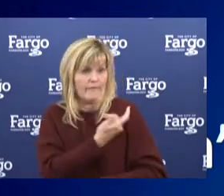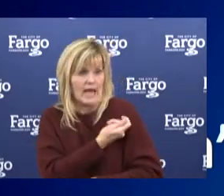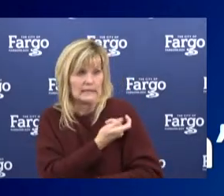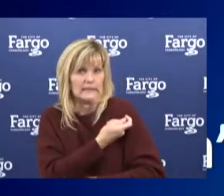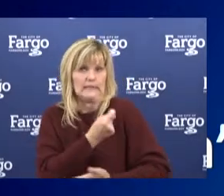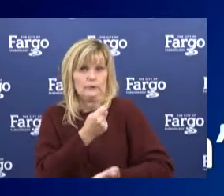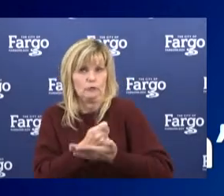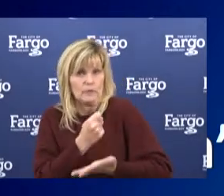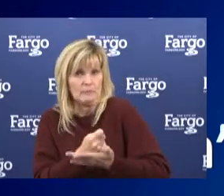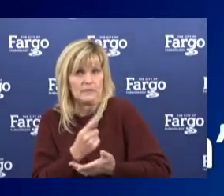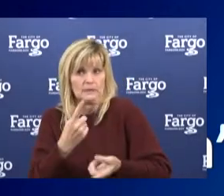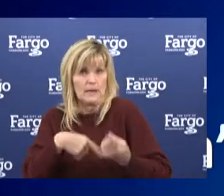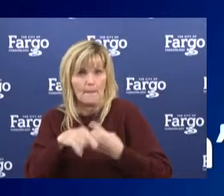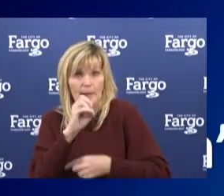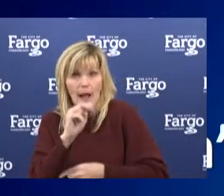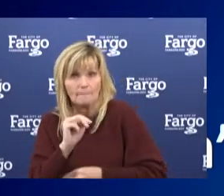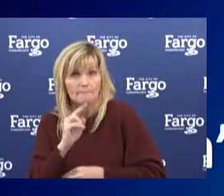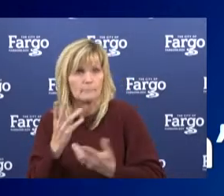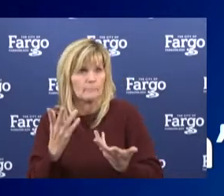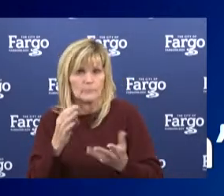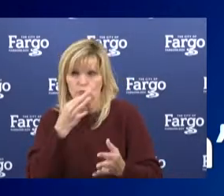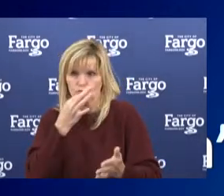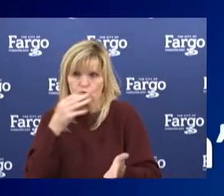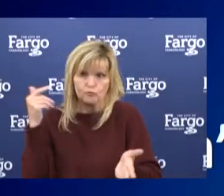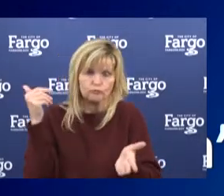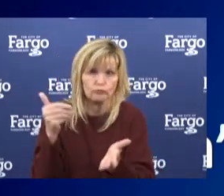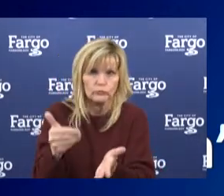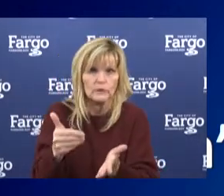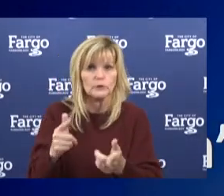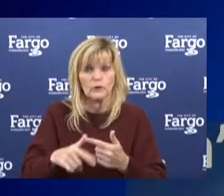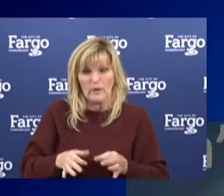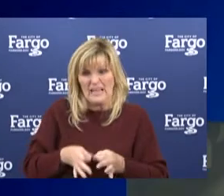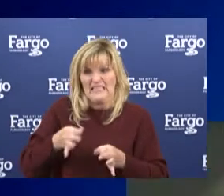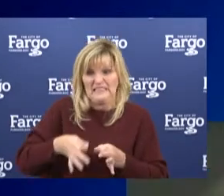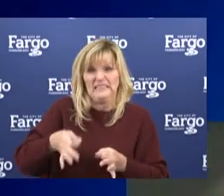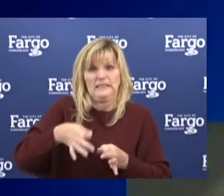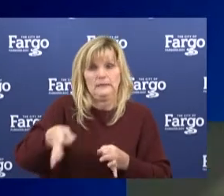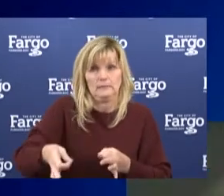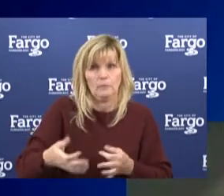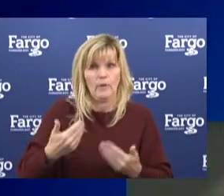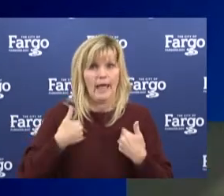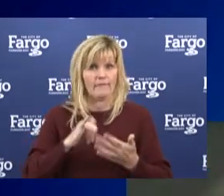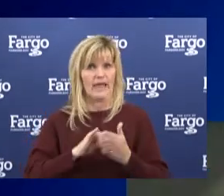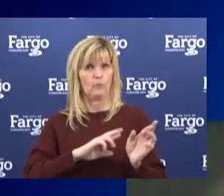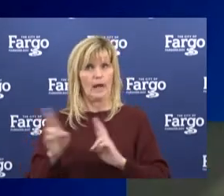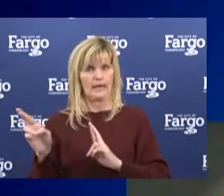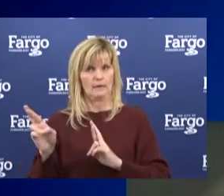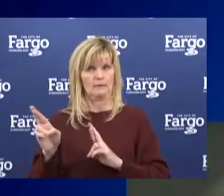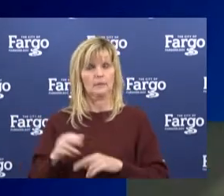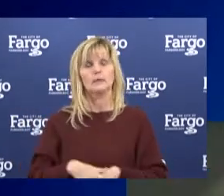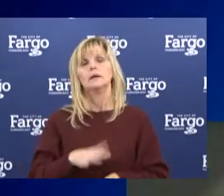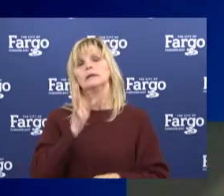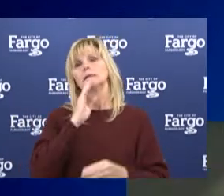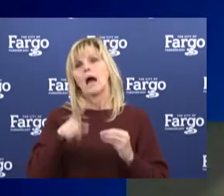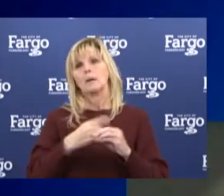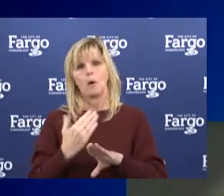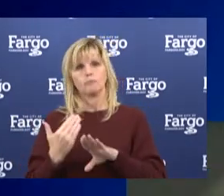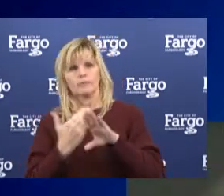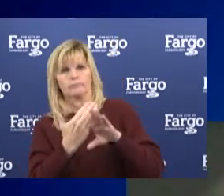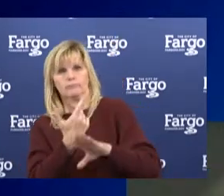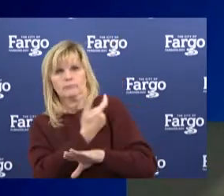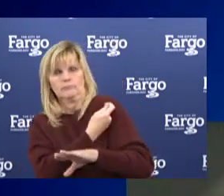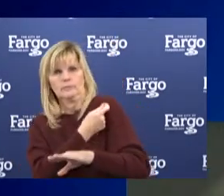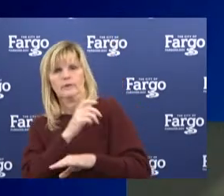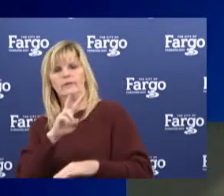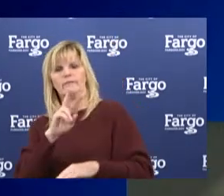we think a number of them are coming online just down the road. So if you can go to the next slide, please. Just a word about vaccines. Really,